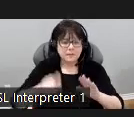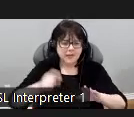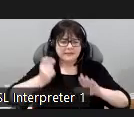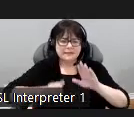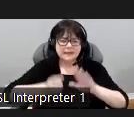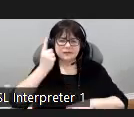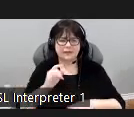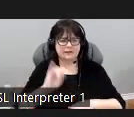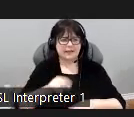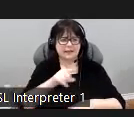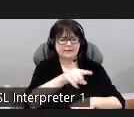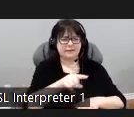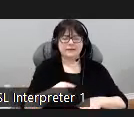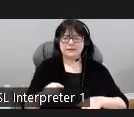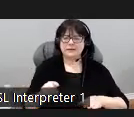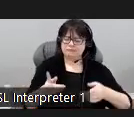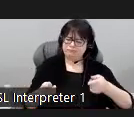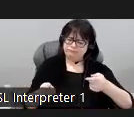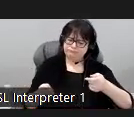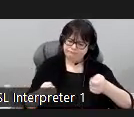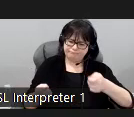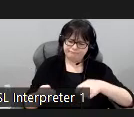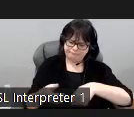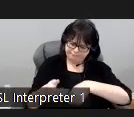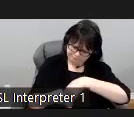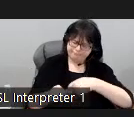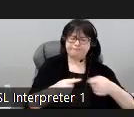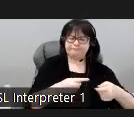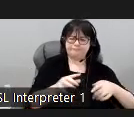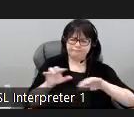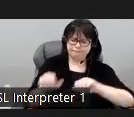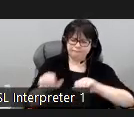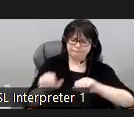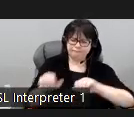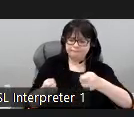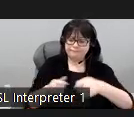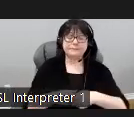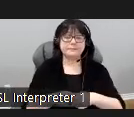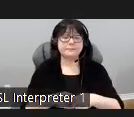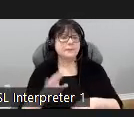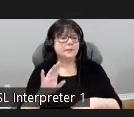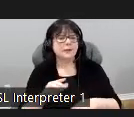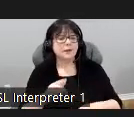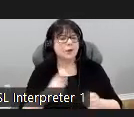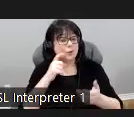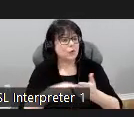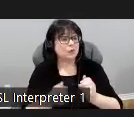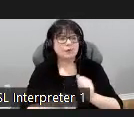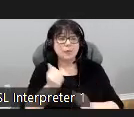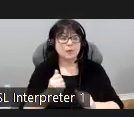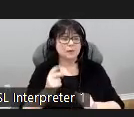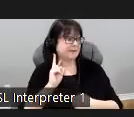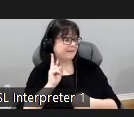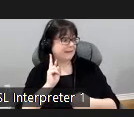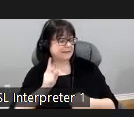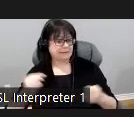coercive control. Probably the hallmark of this is that victims live in fear, and they're going to change their behavior as a way